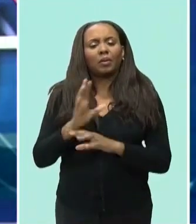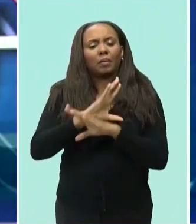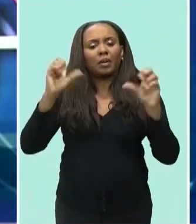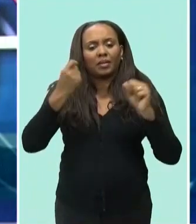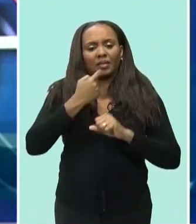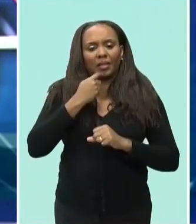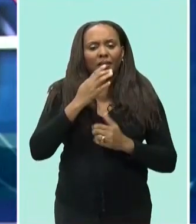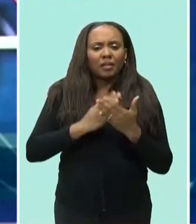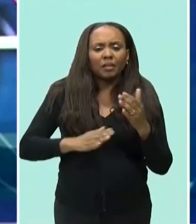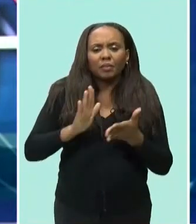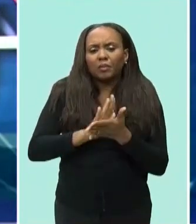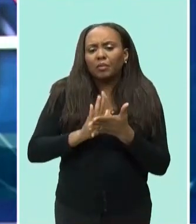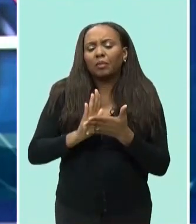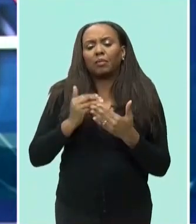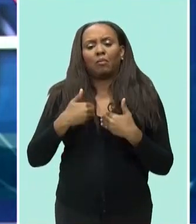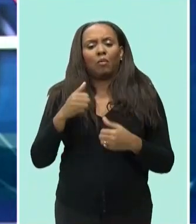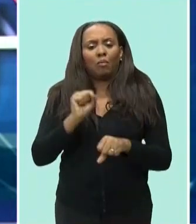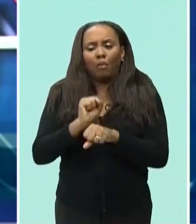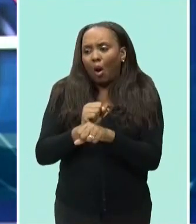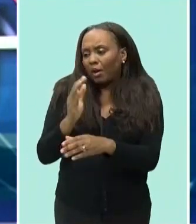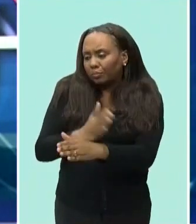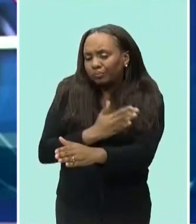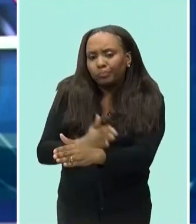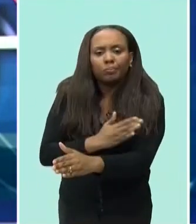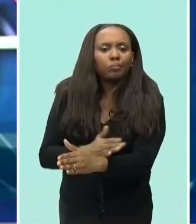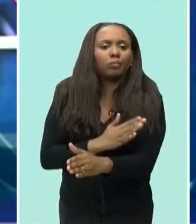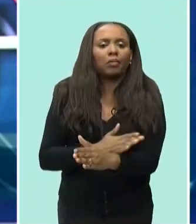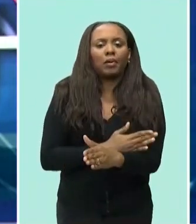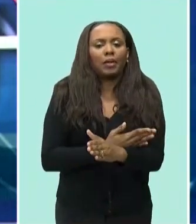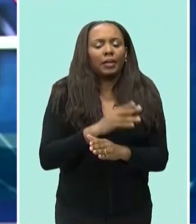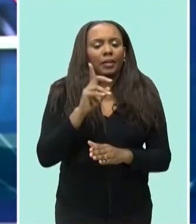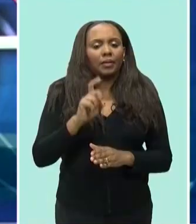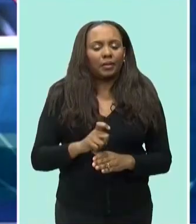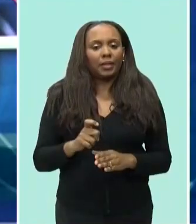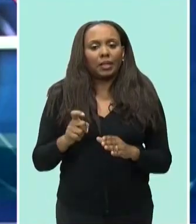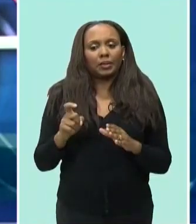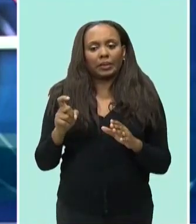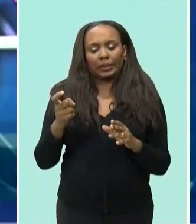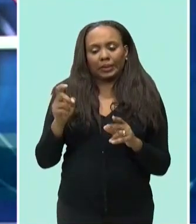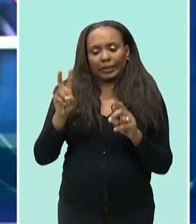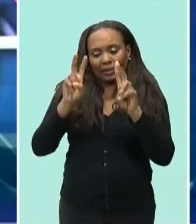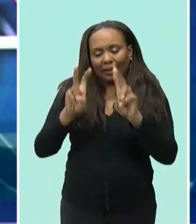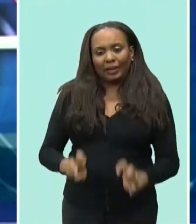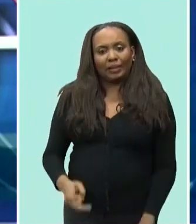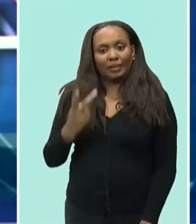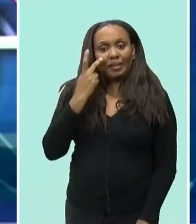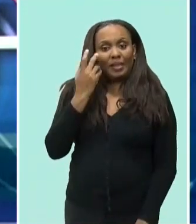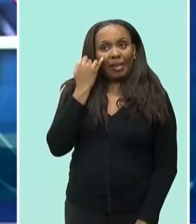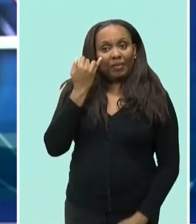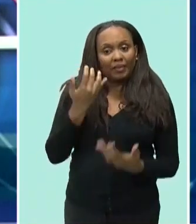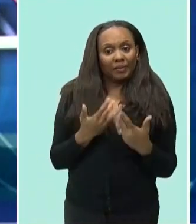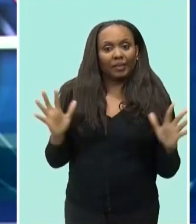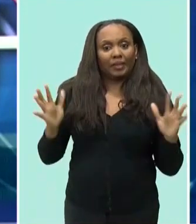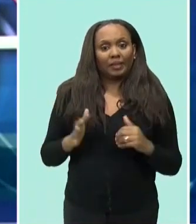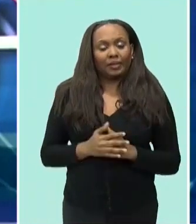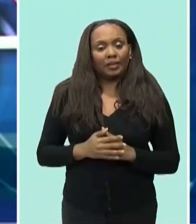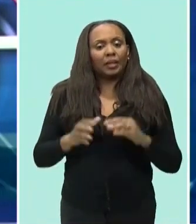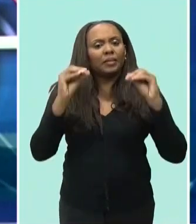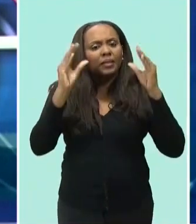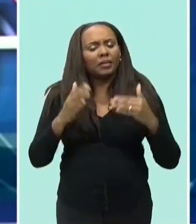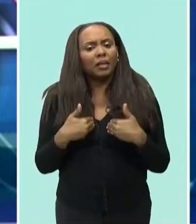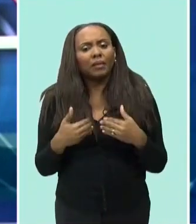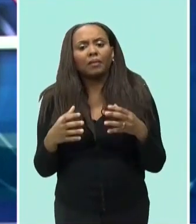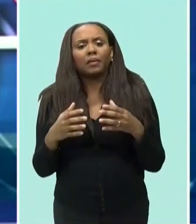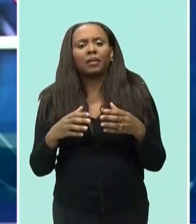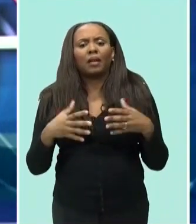certain schools where work has started on the school plants, and this will need to be evaluated. He says teachers are facing a number of issues, including